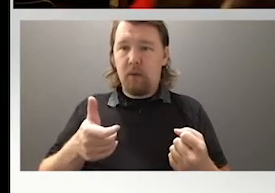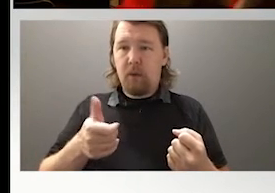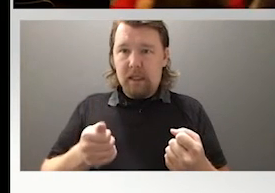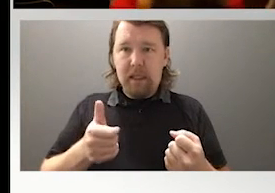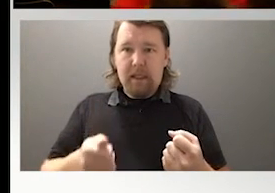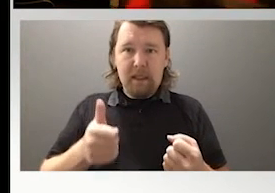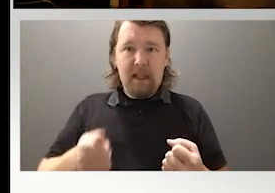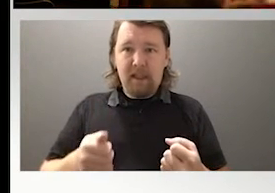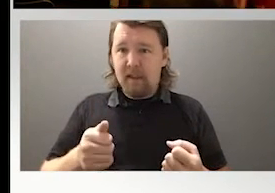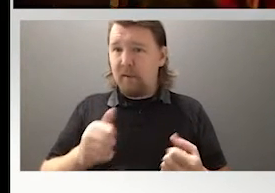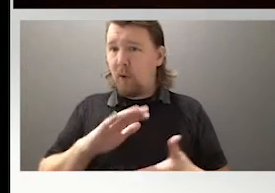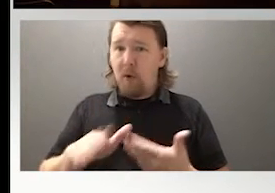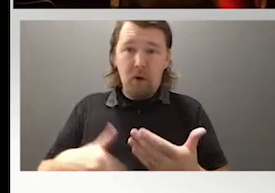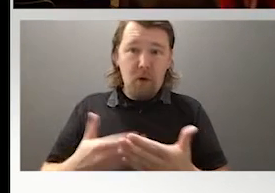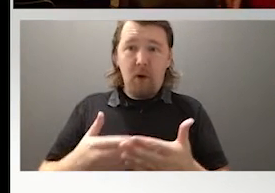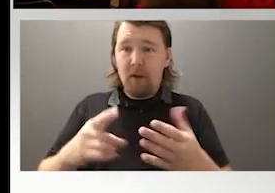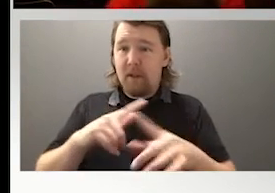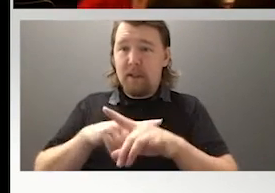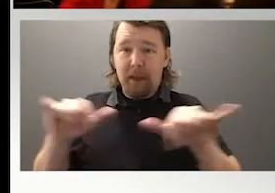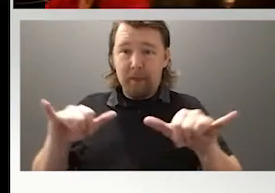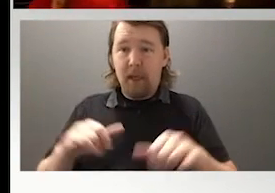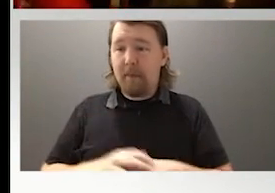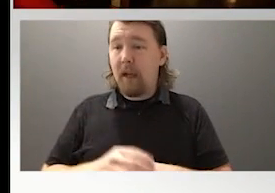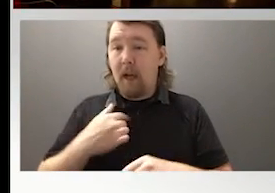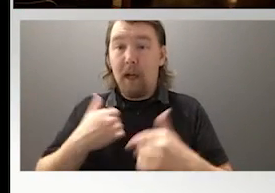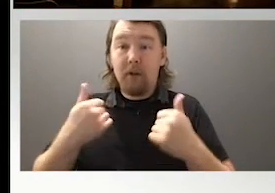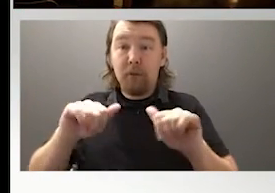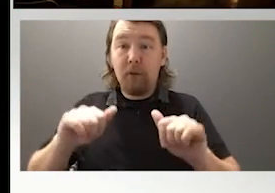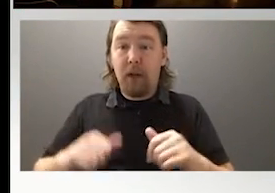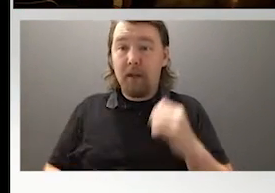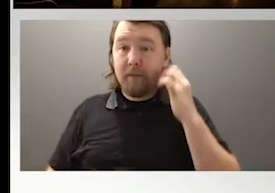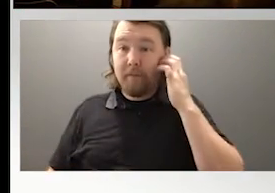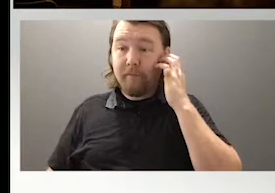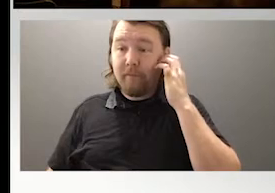click the slide. So I'll try to do all that at the same time without